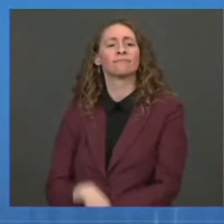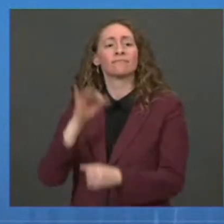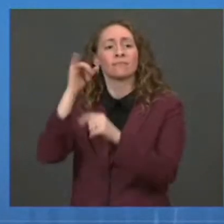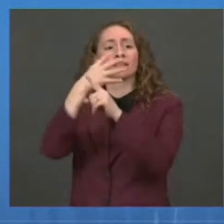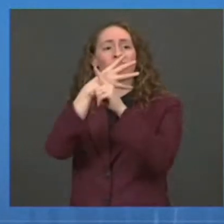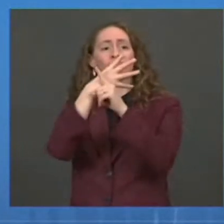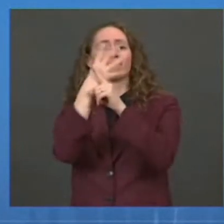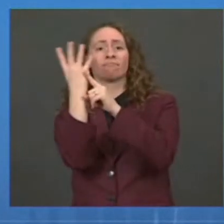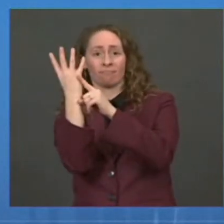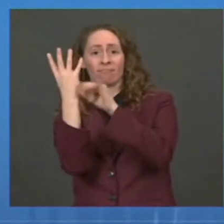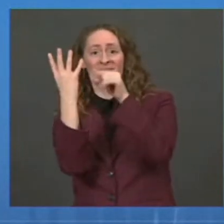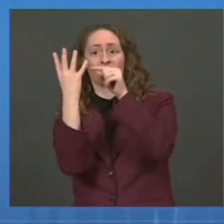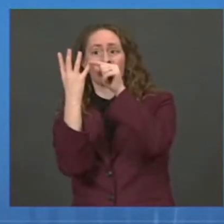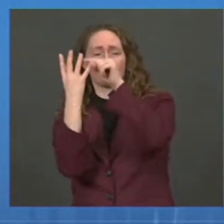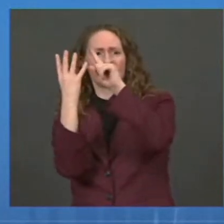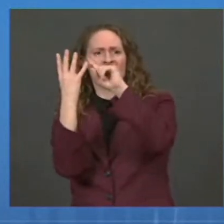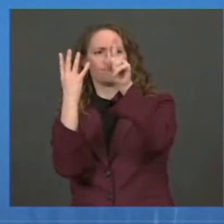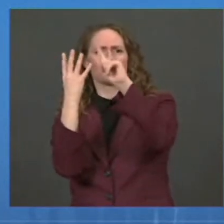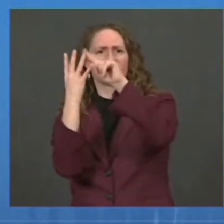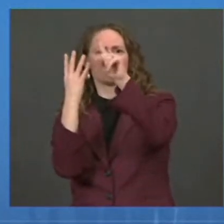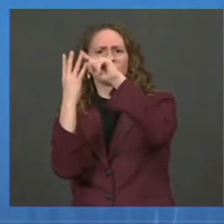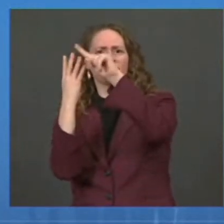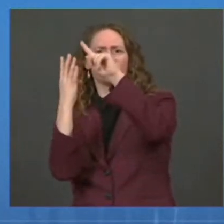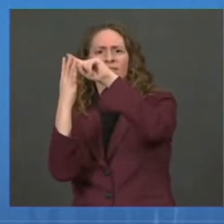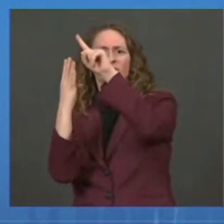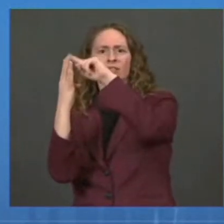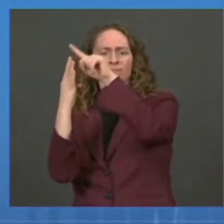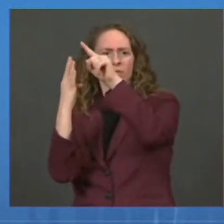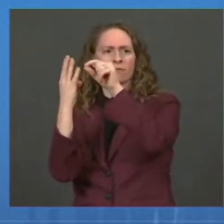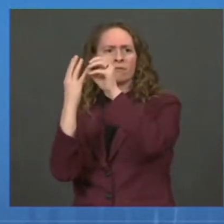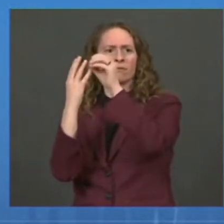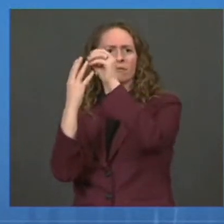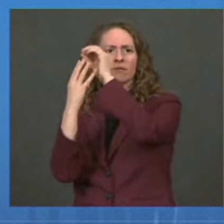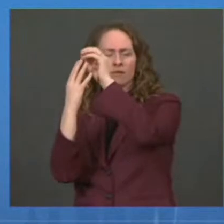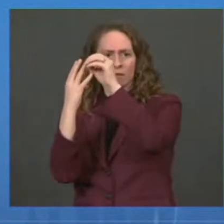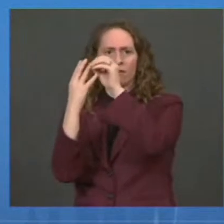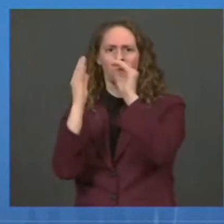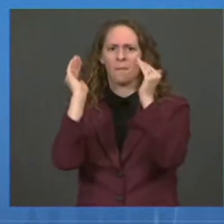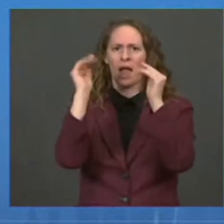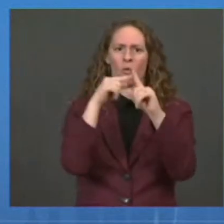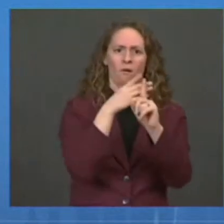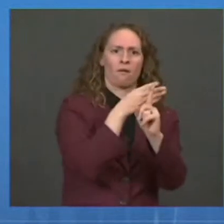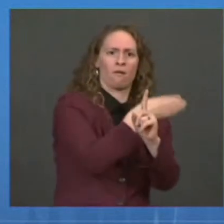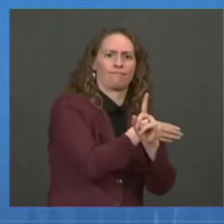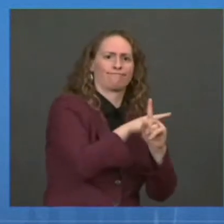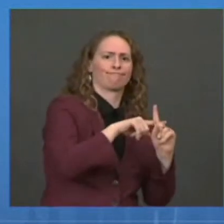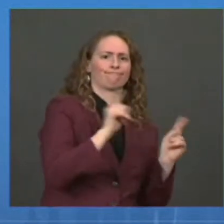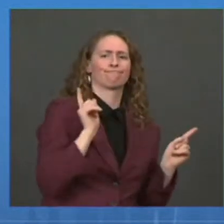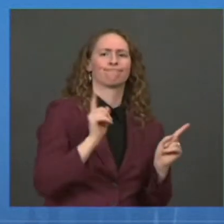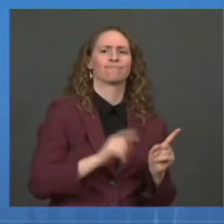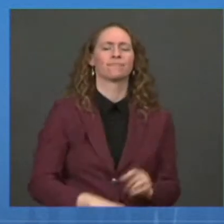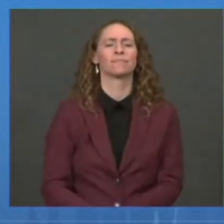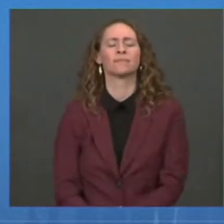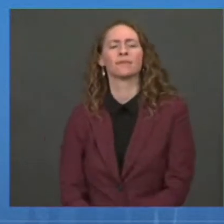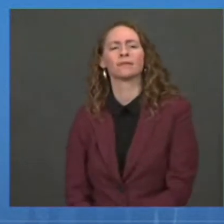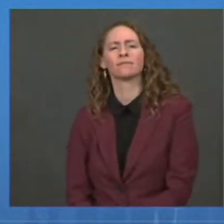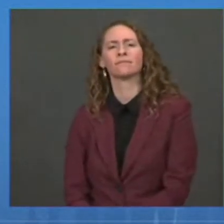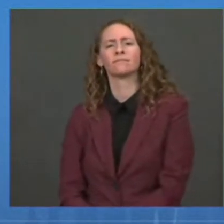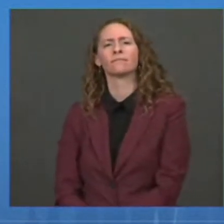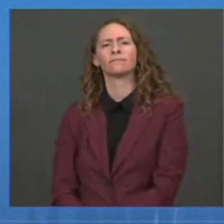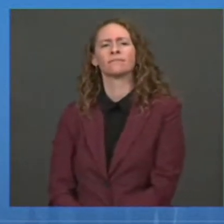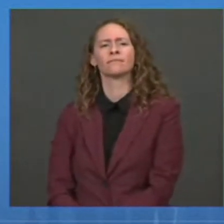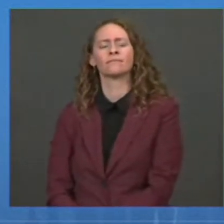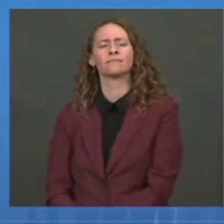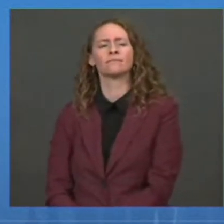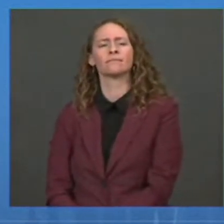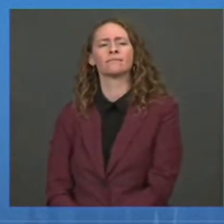Dr. Walensky has mentioned to you that we have many unanswered questions, and we are looking into them, and in real time, at a